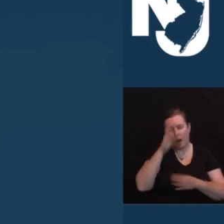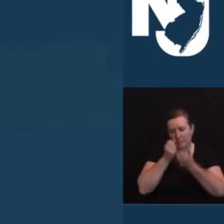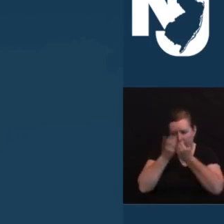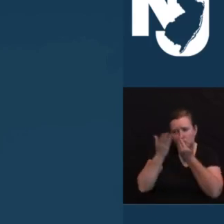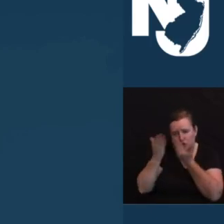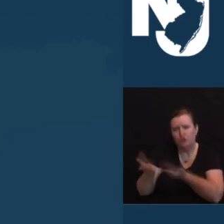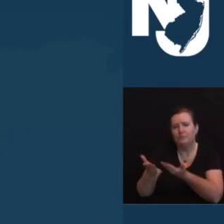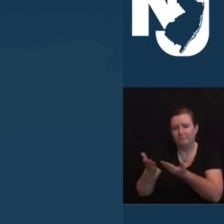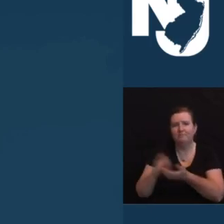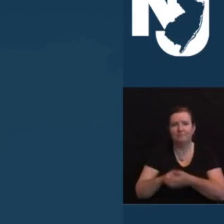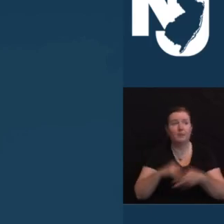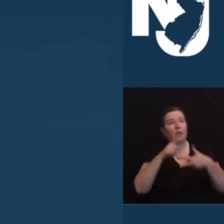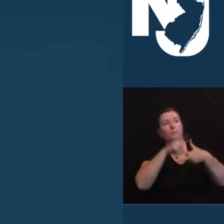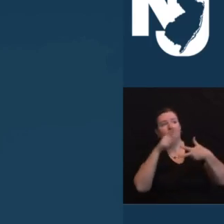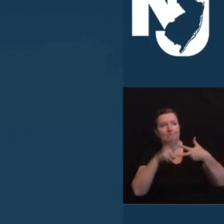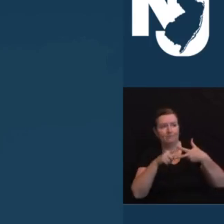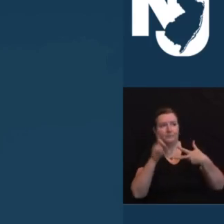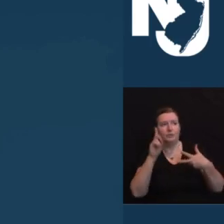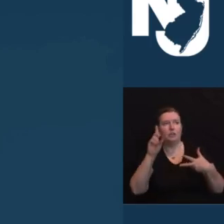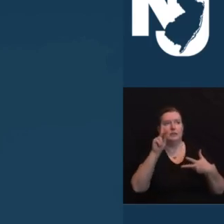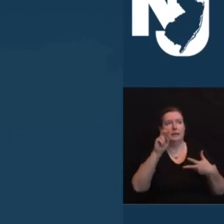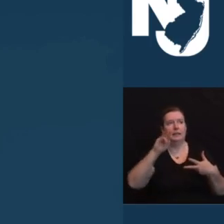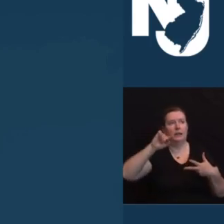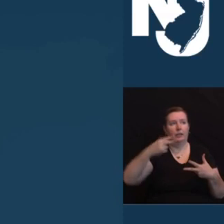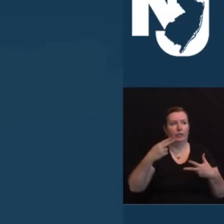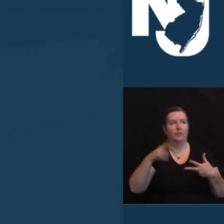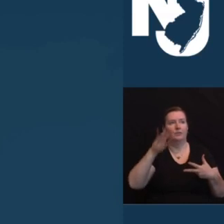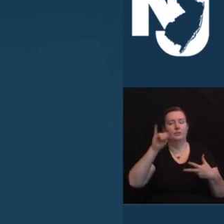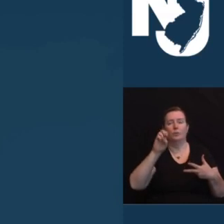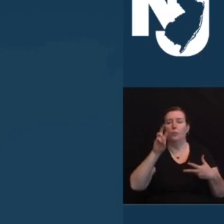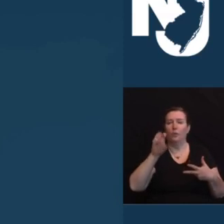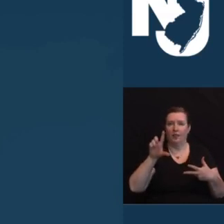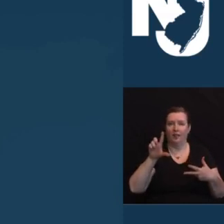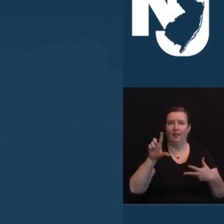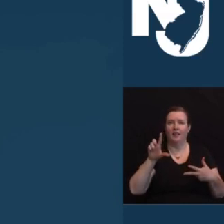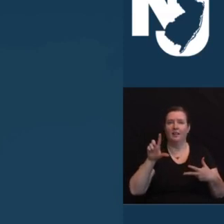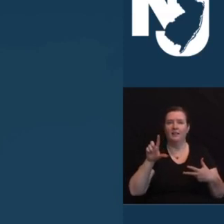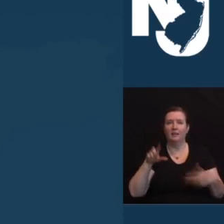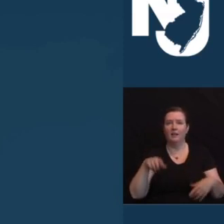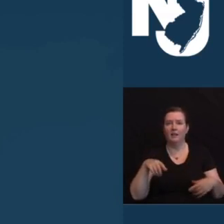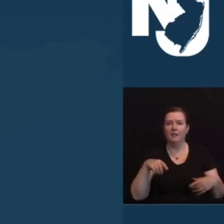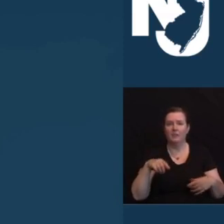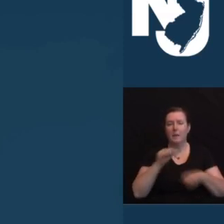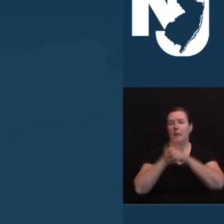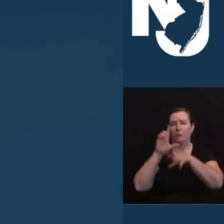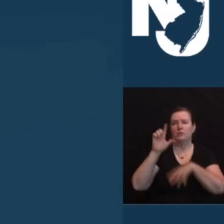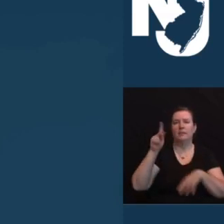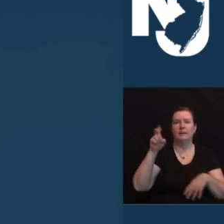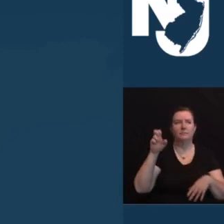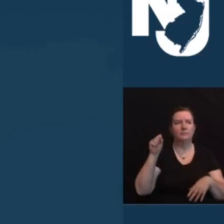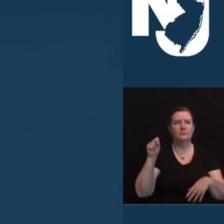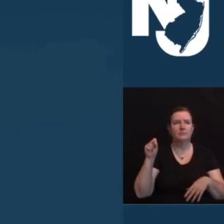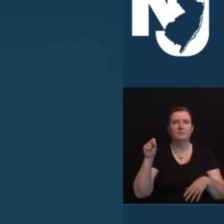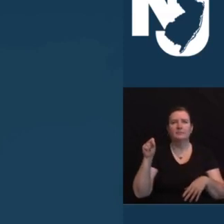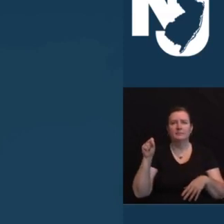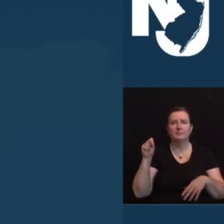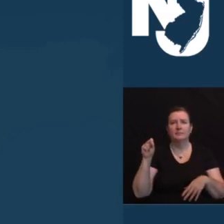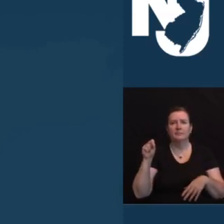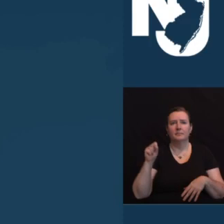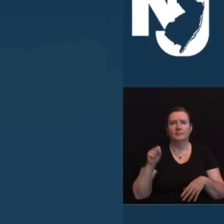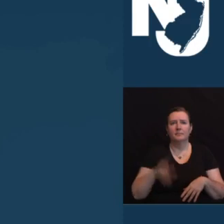remember Dr. Kenneth Jewell, look at that smile, of Mountain Lakes. Ken was a respected radiologist who grew up on Long Island